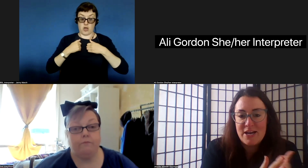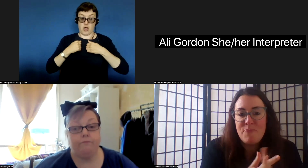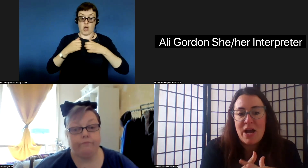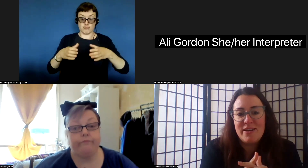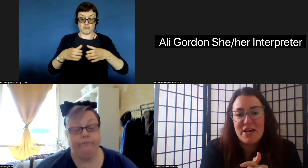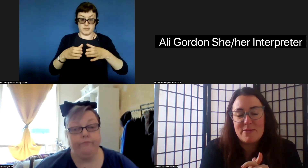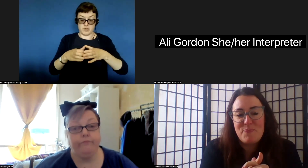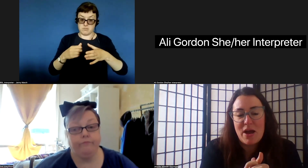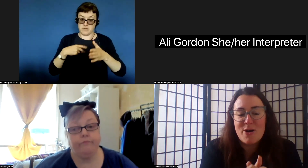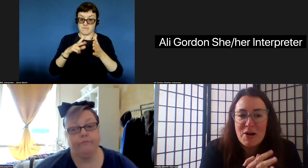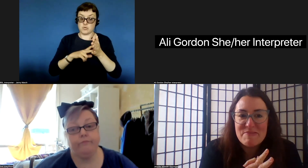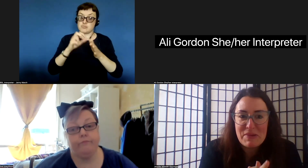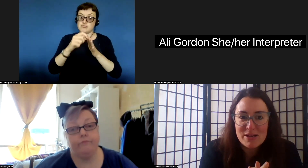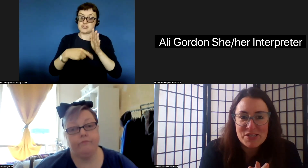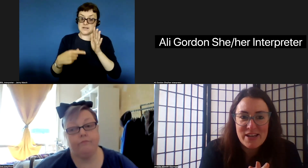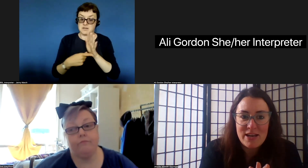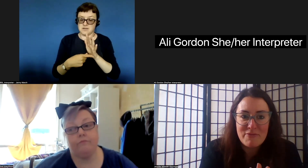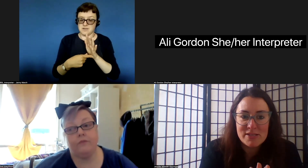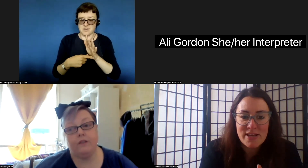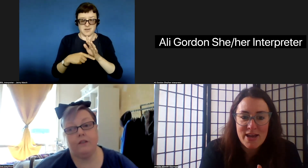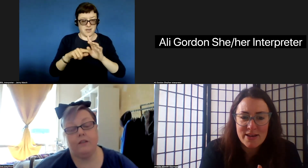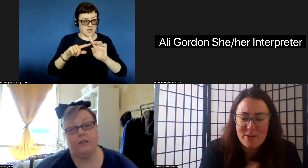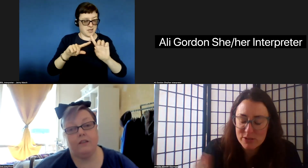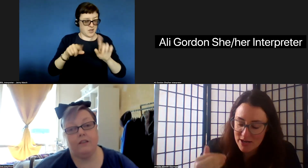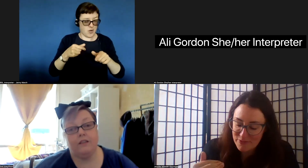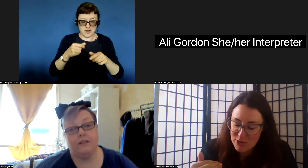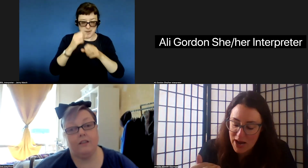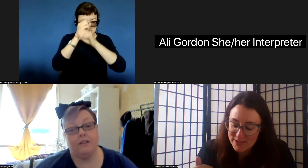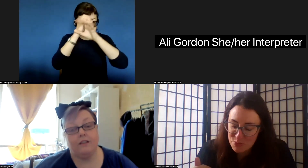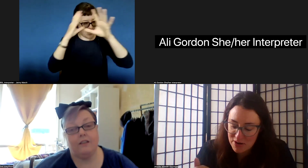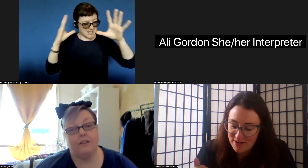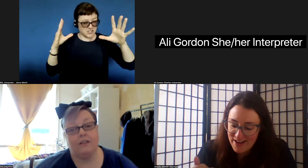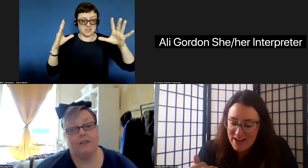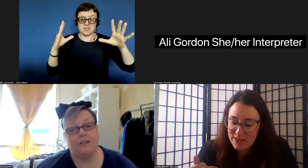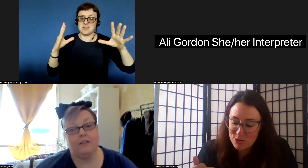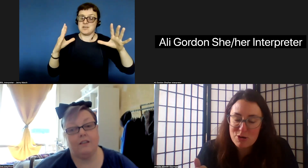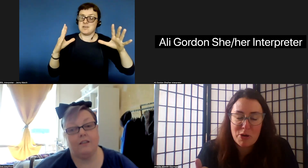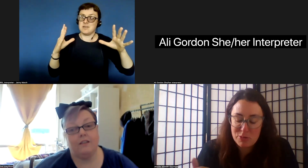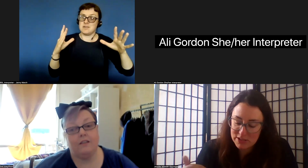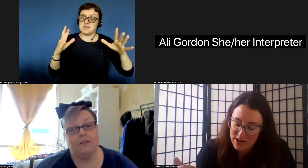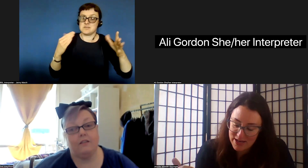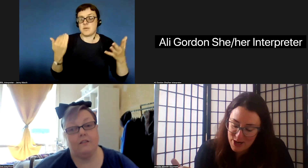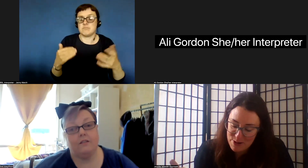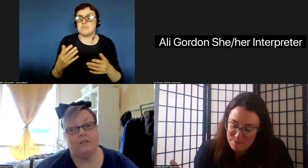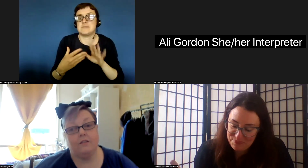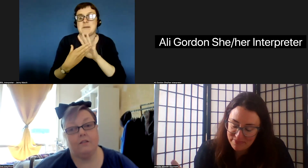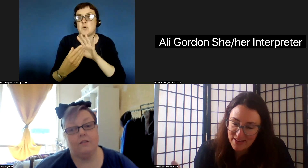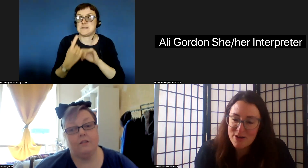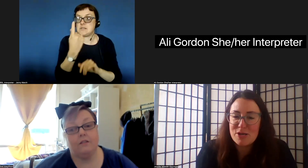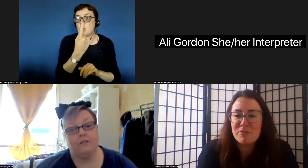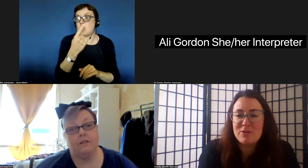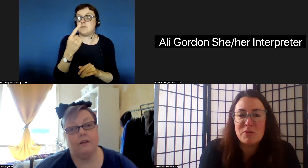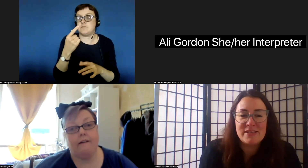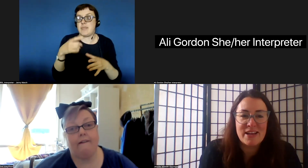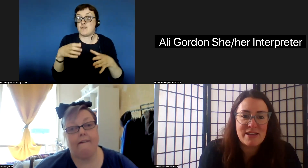project, and like I can't imagine any of us saying, it was kind of like you had someone in the group who was like, I